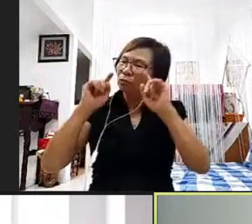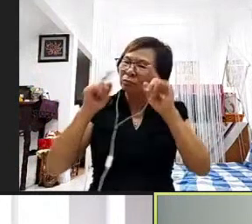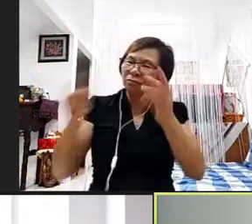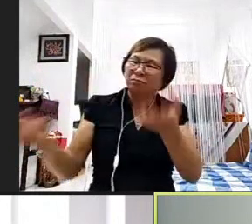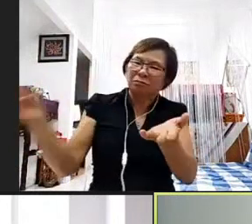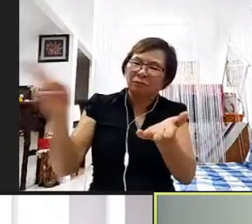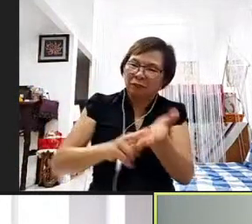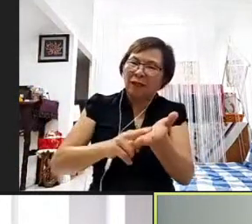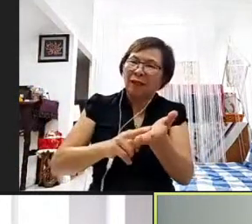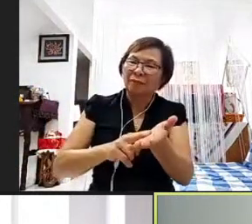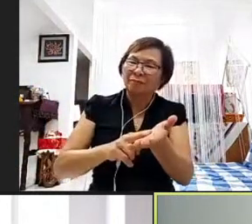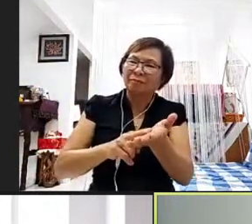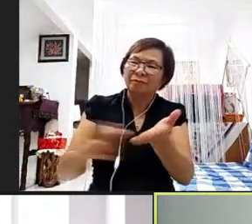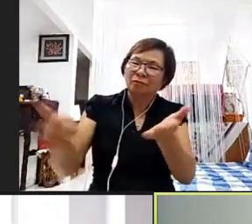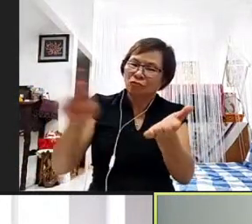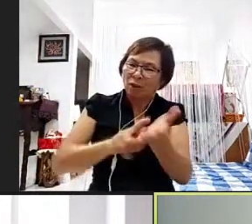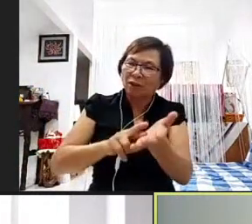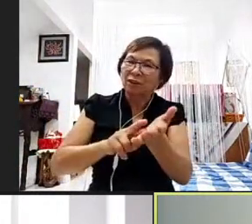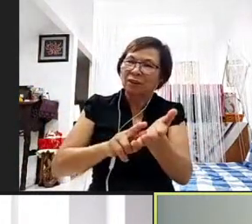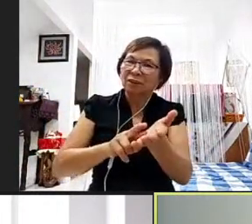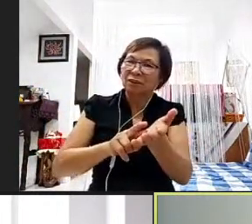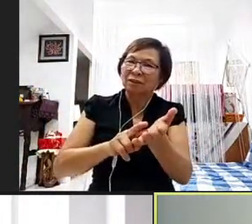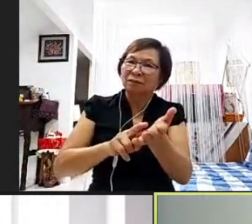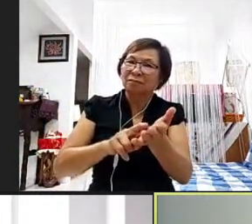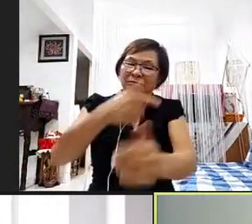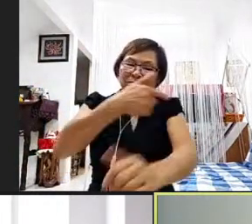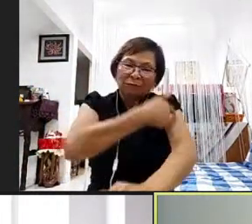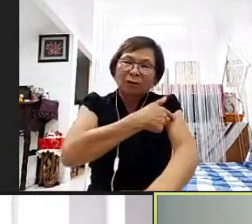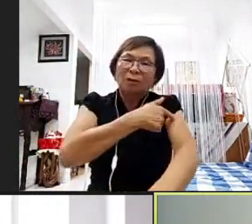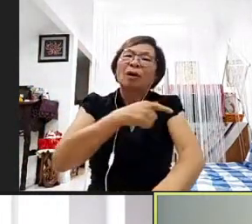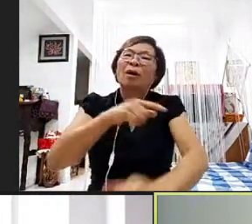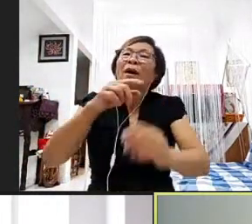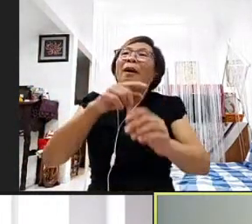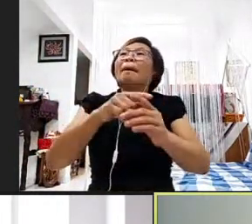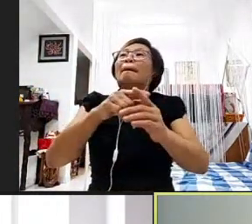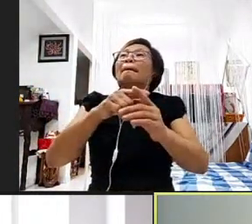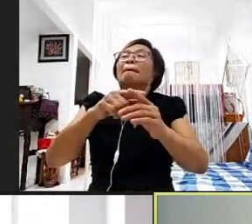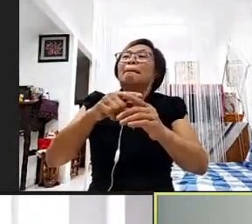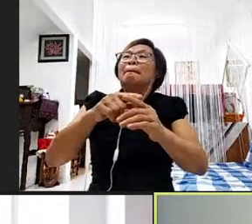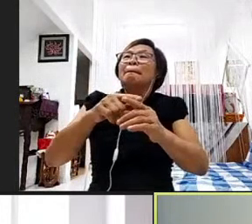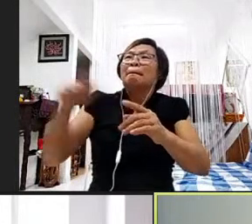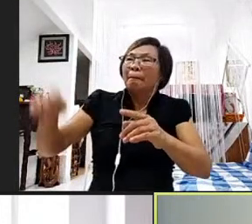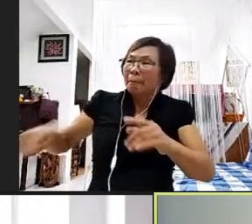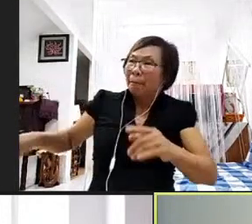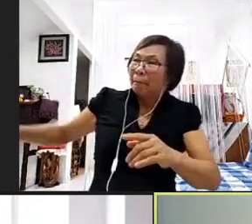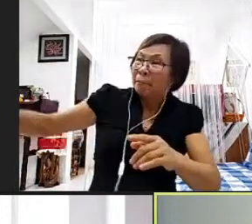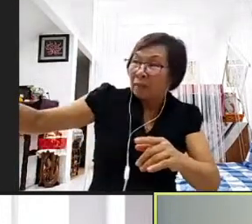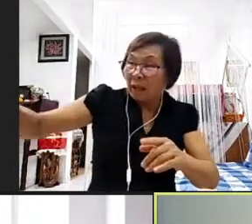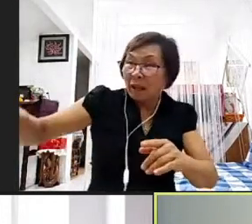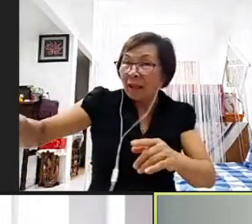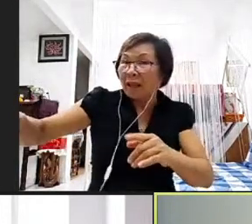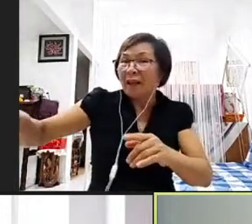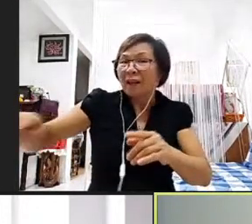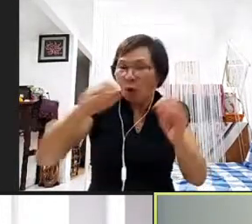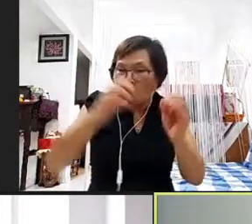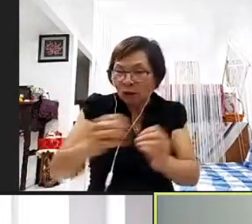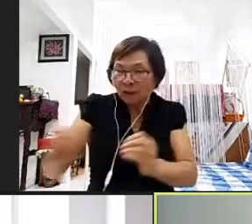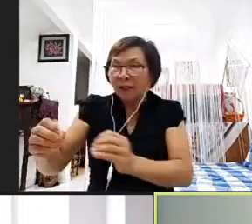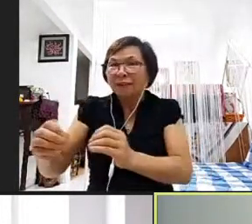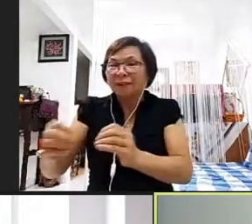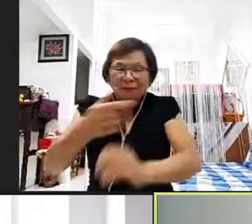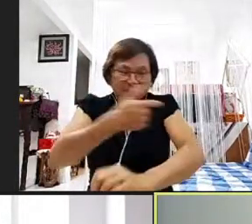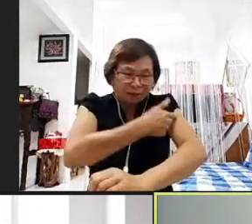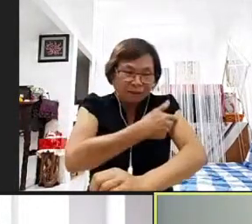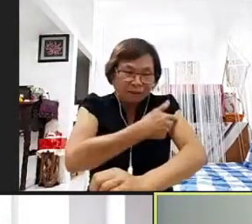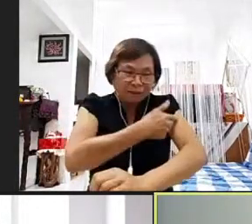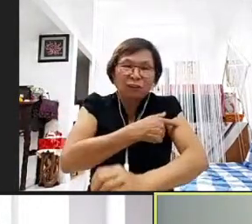Don't worry. The people who are organizing this vaccination, they will screen through you and